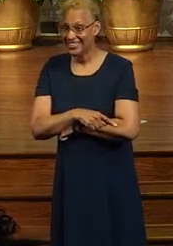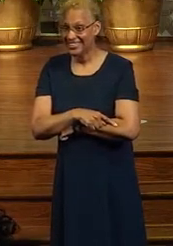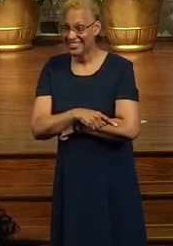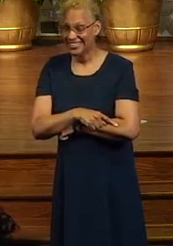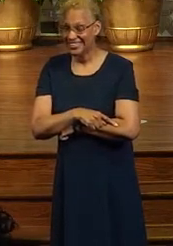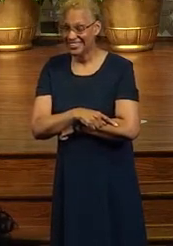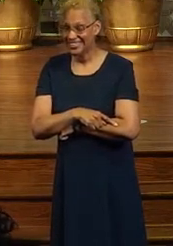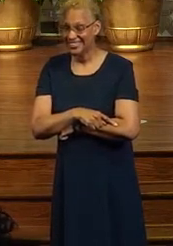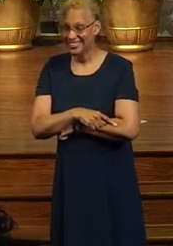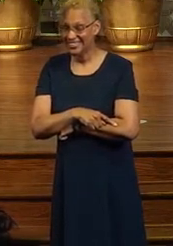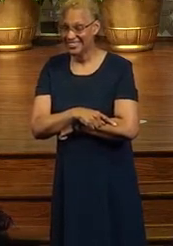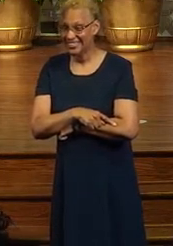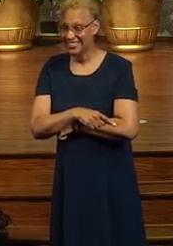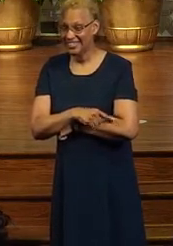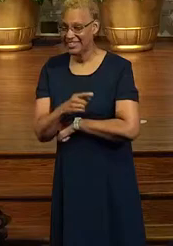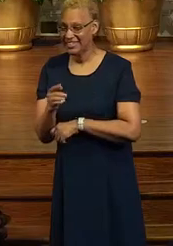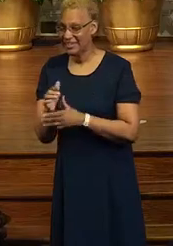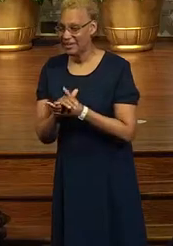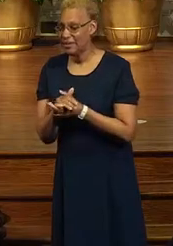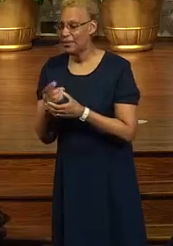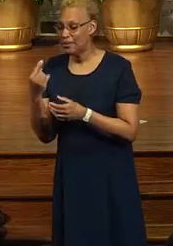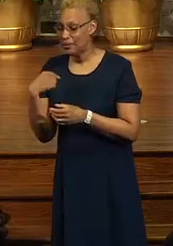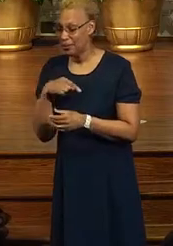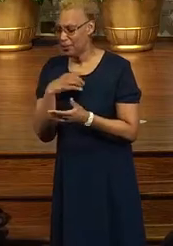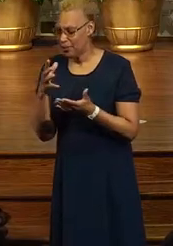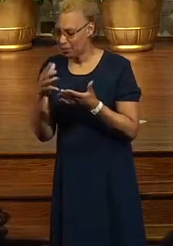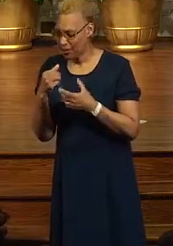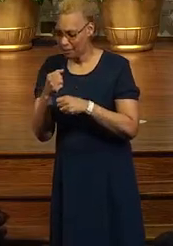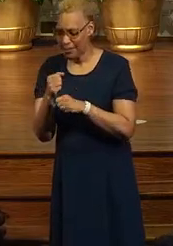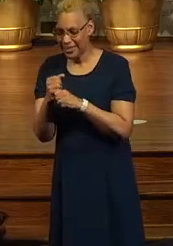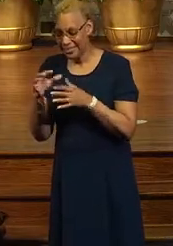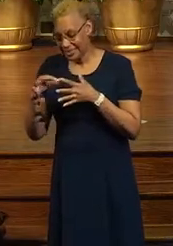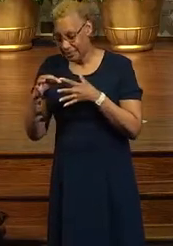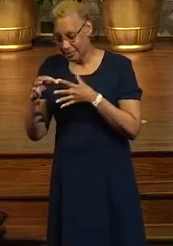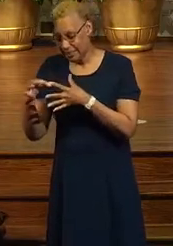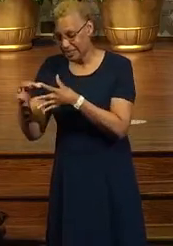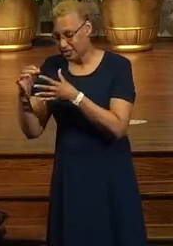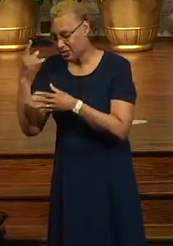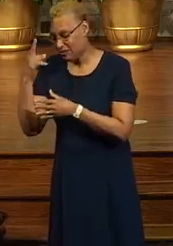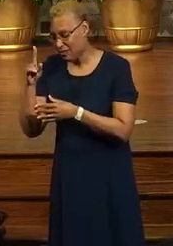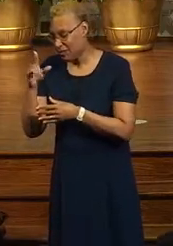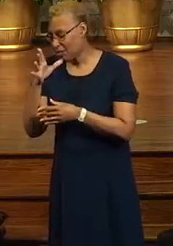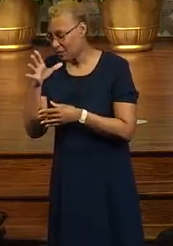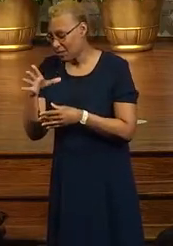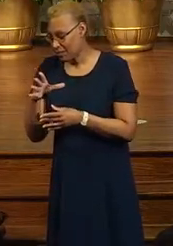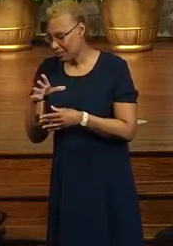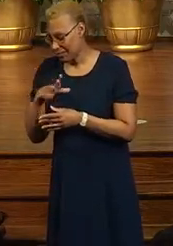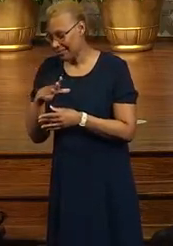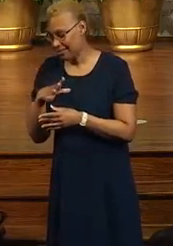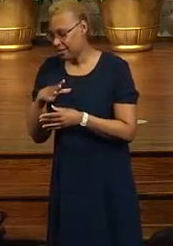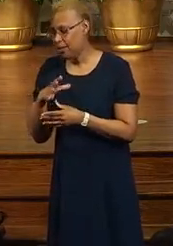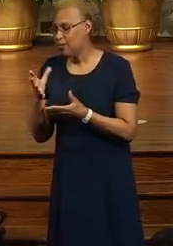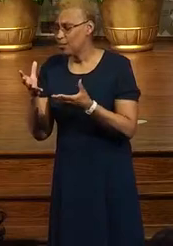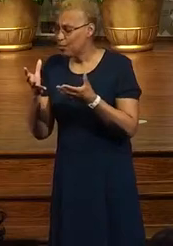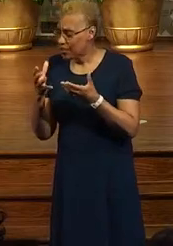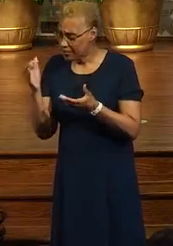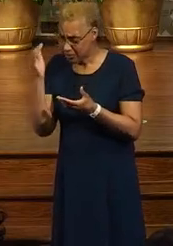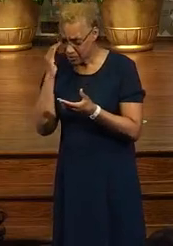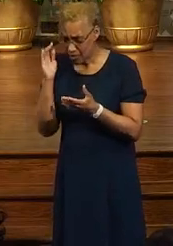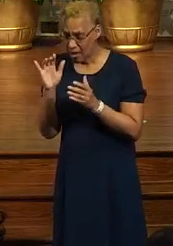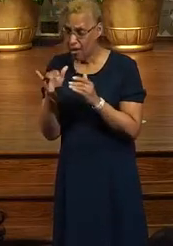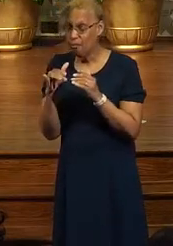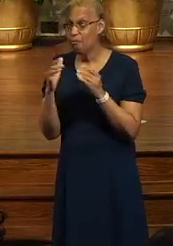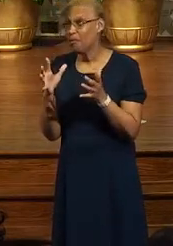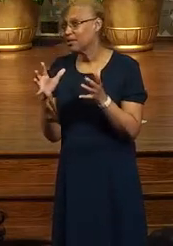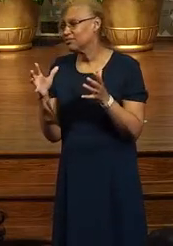Amen? Now, we want to make it special for our ladies. We want them to know how much we appreciate all that